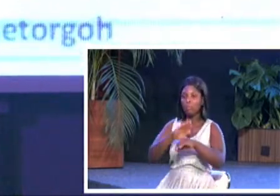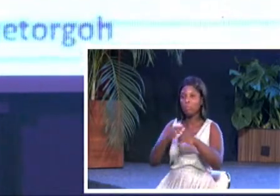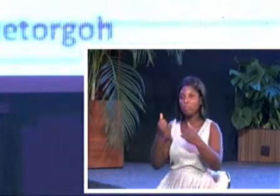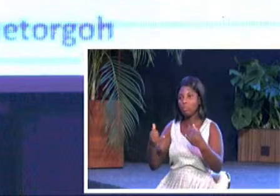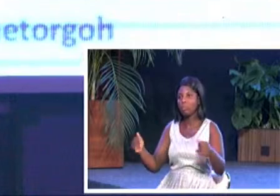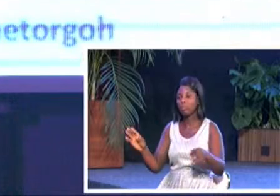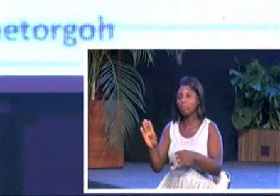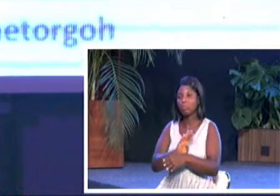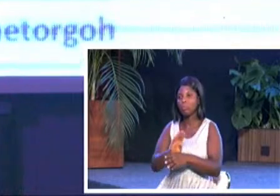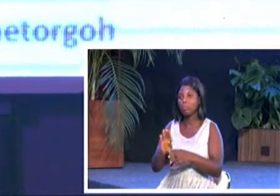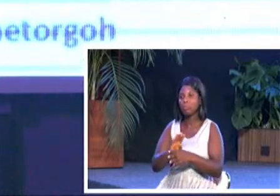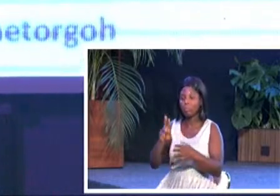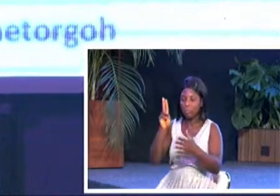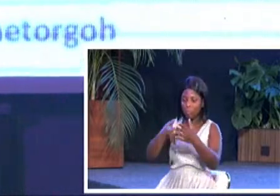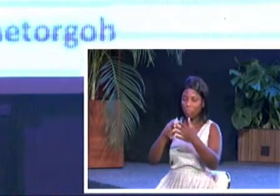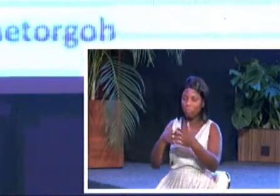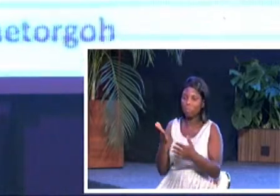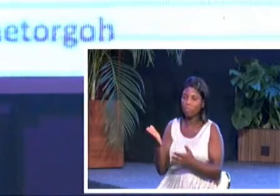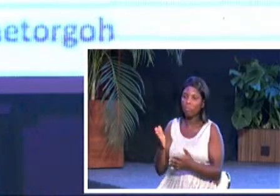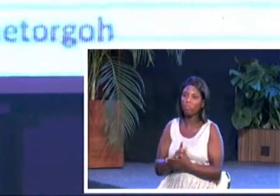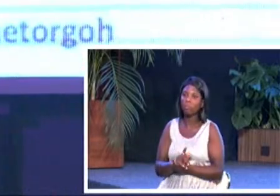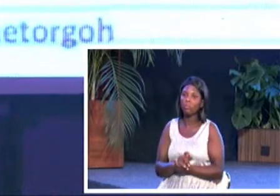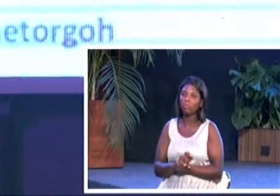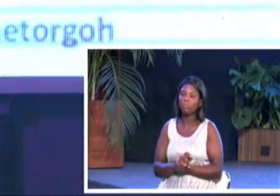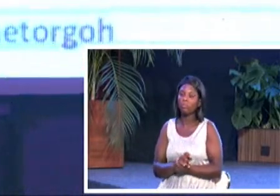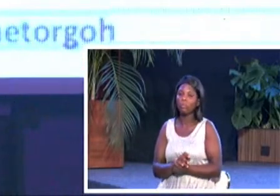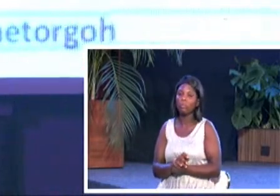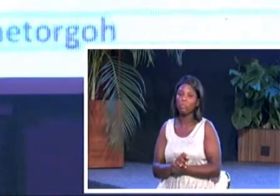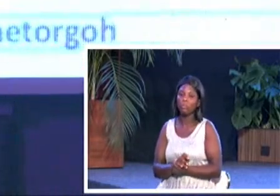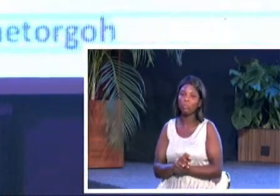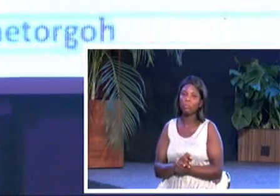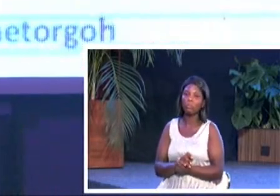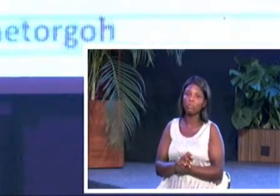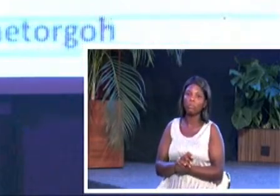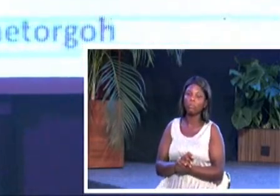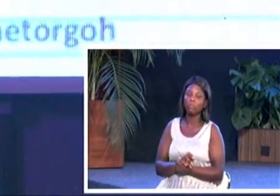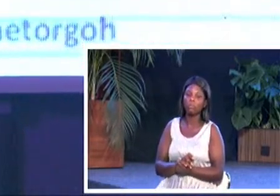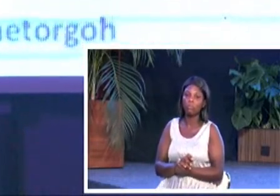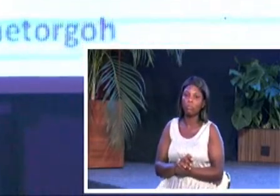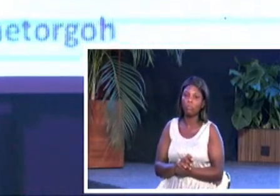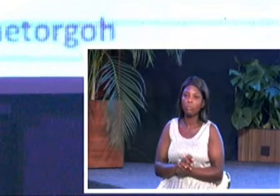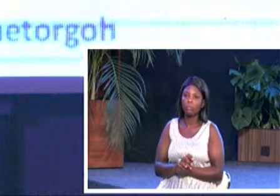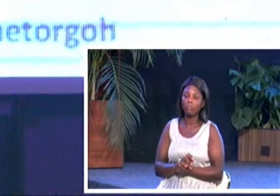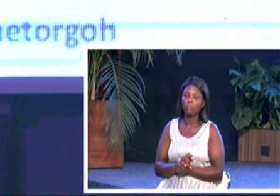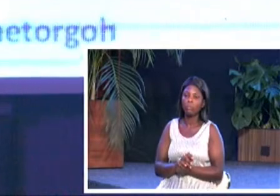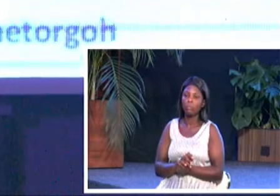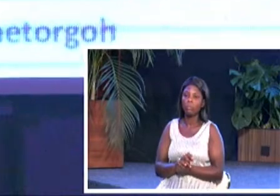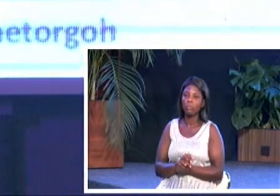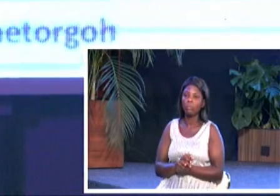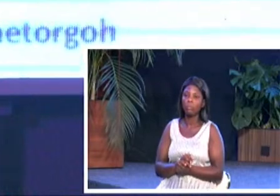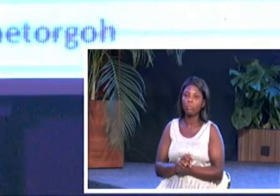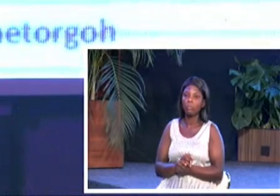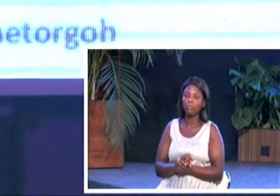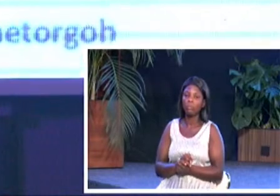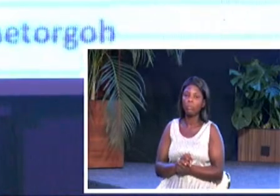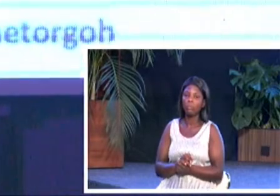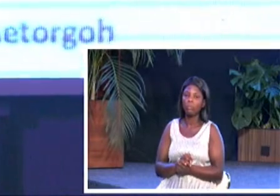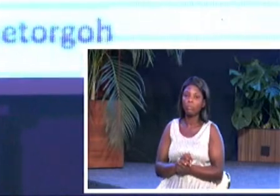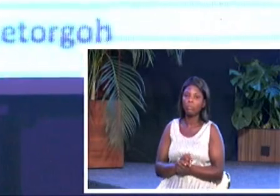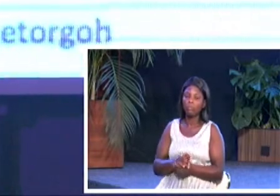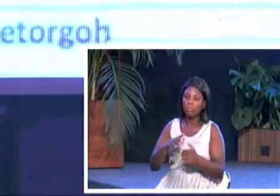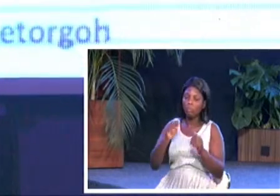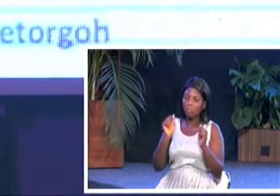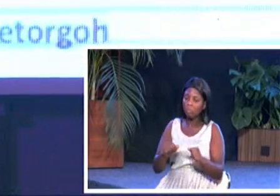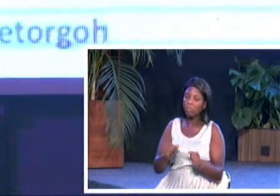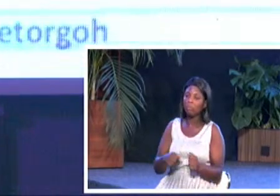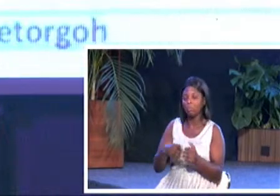an online shop, and they want people who should be able to even design the graphics, the products.